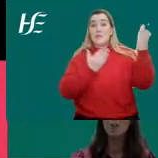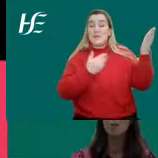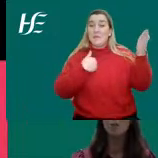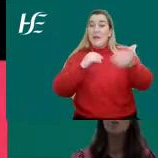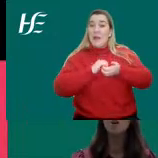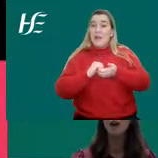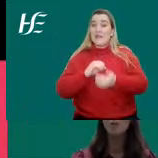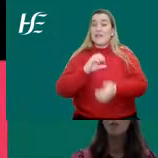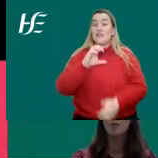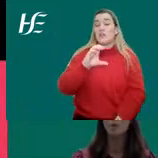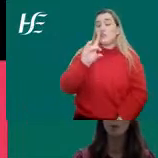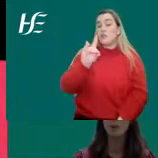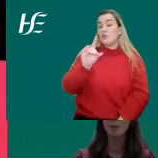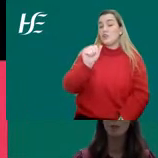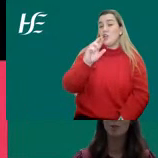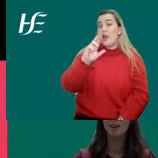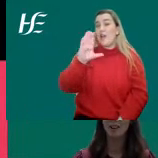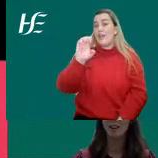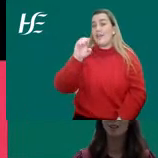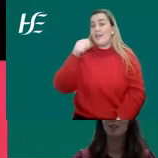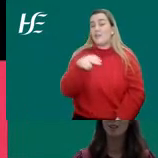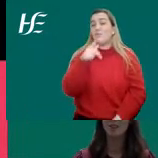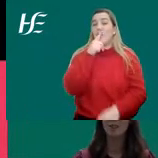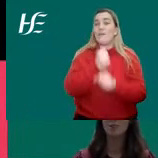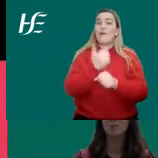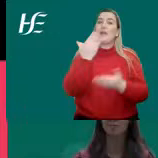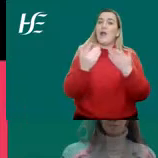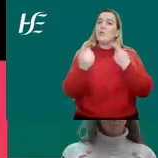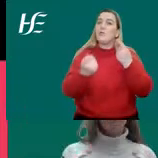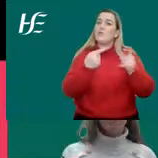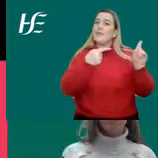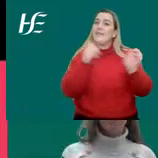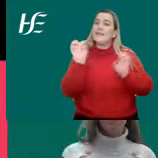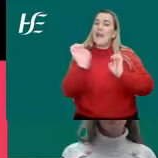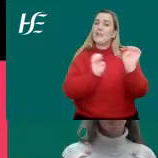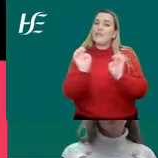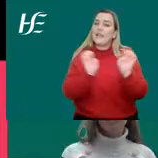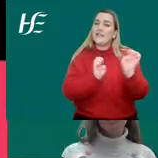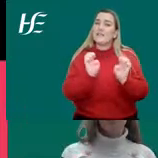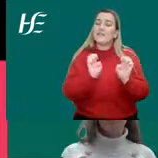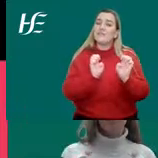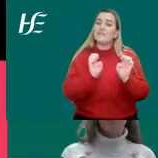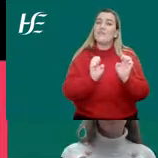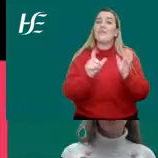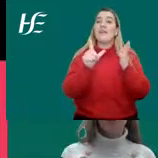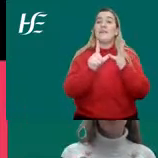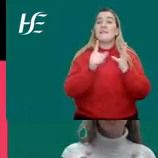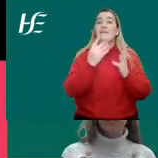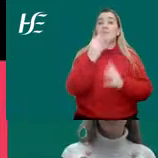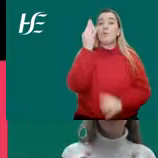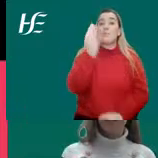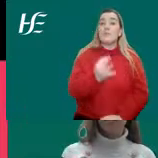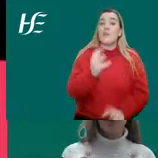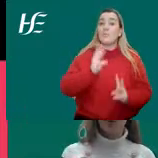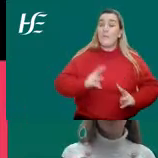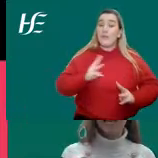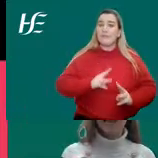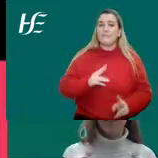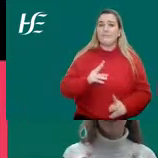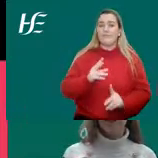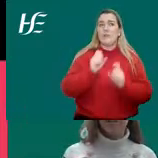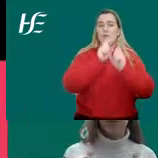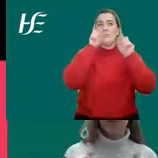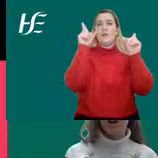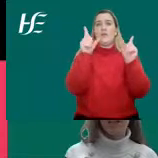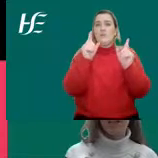who will take you through how to do your pelvic floor exercises. Up to 74% of women will notice a significant improvement